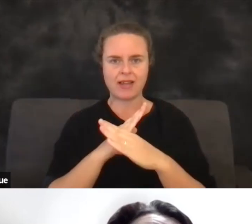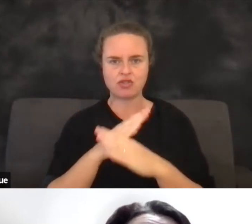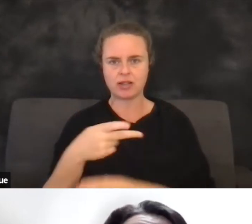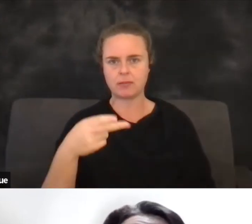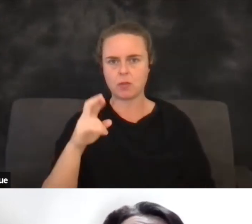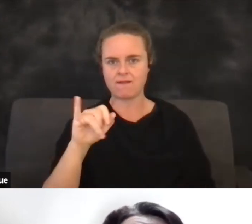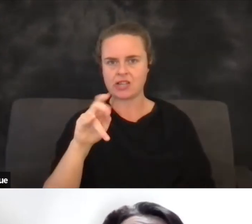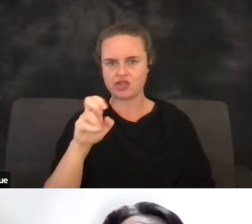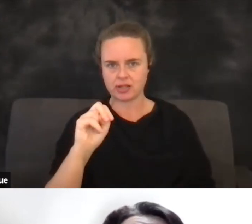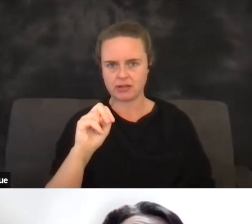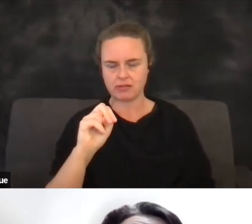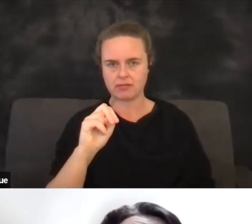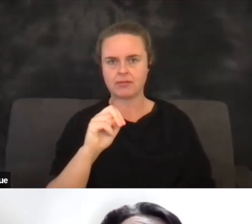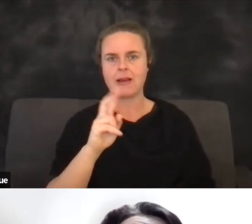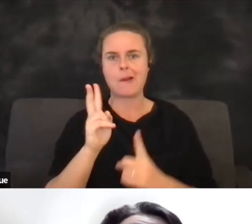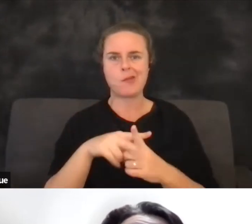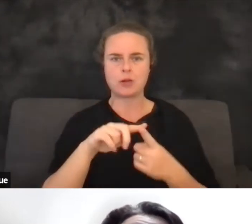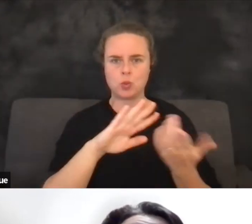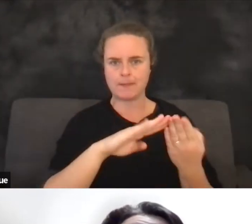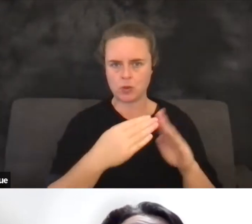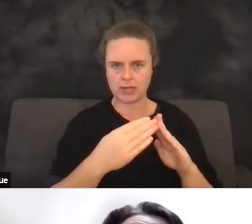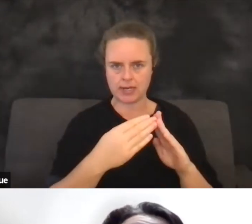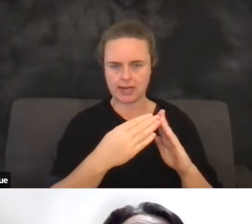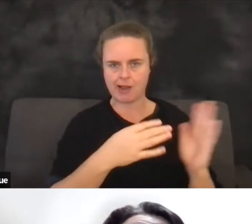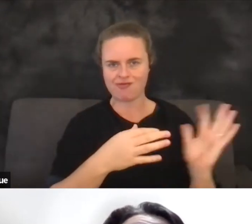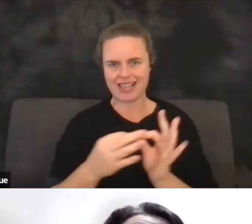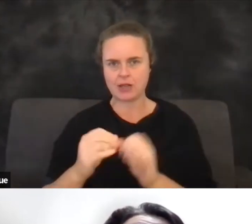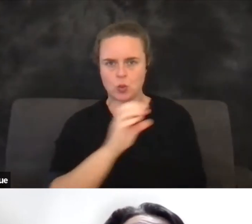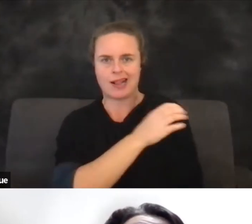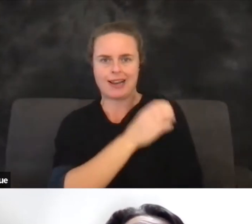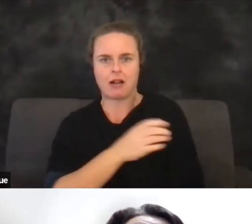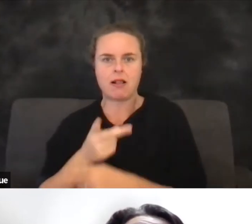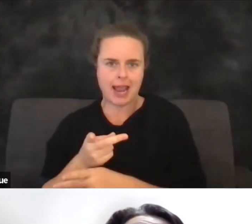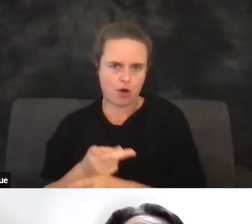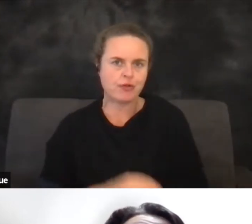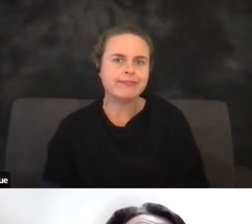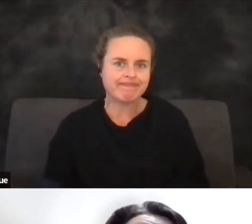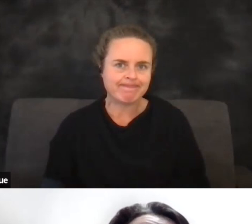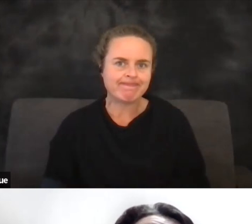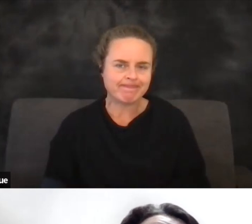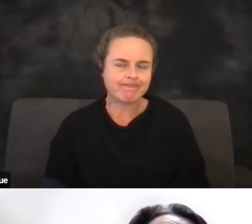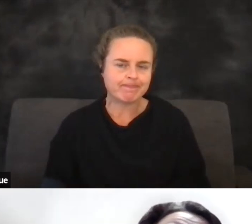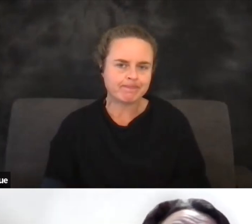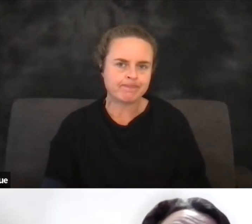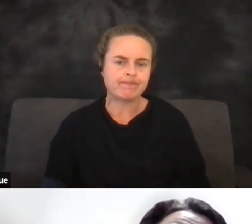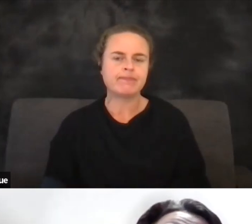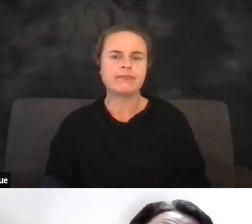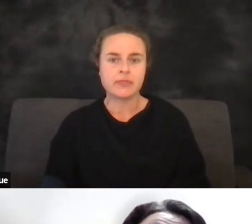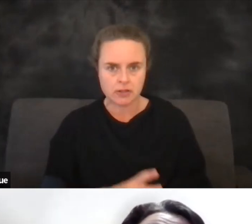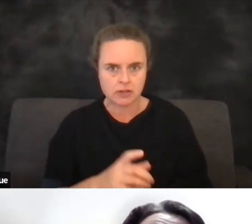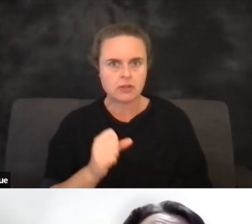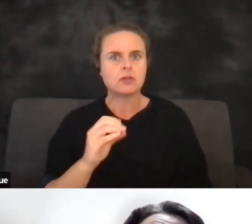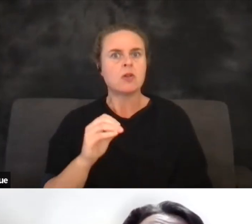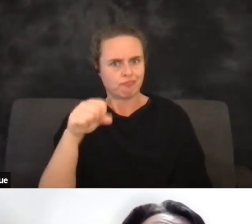care. And I think we were able to, one, not only recognize the